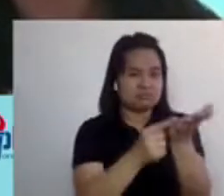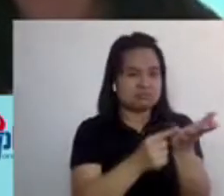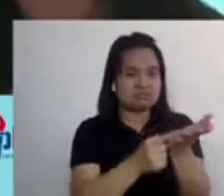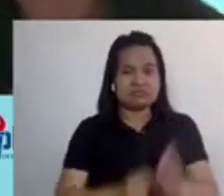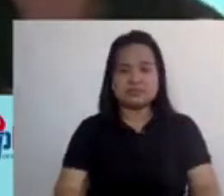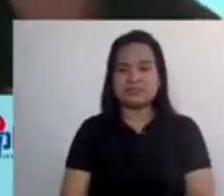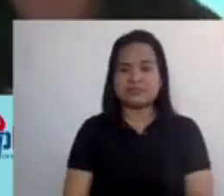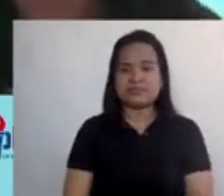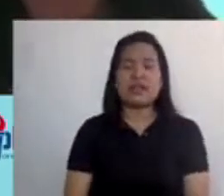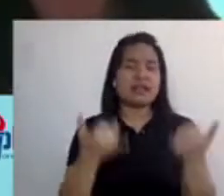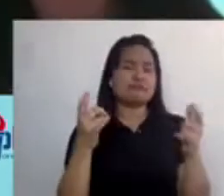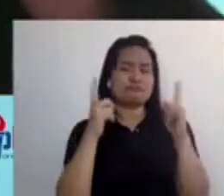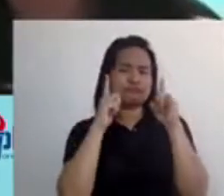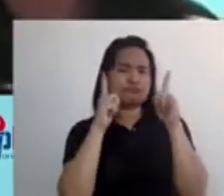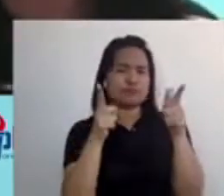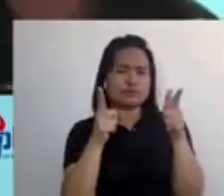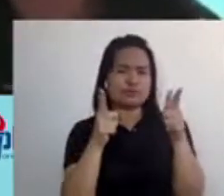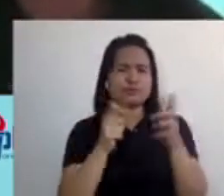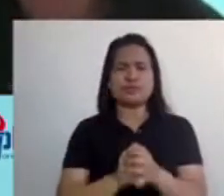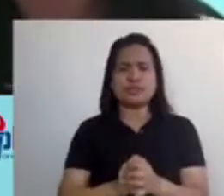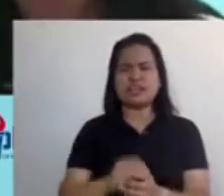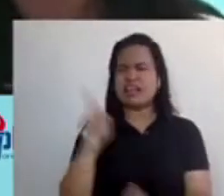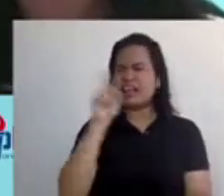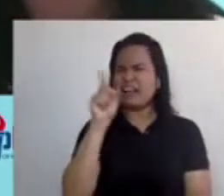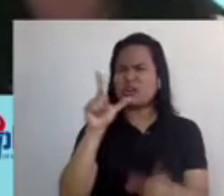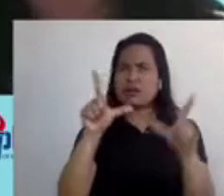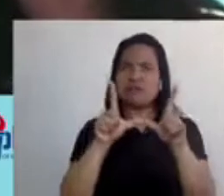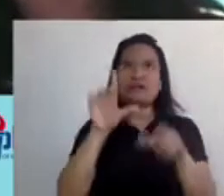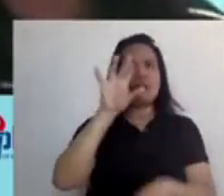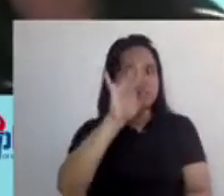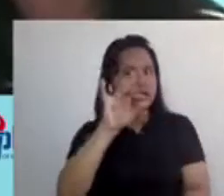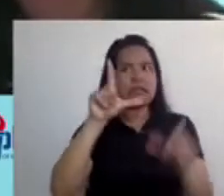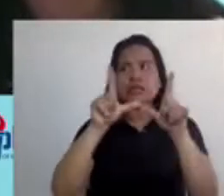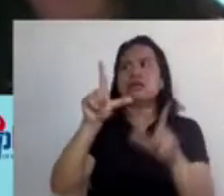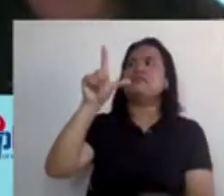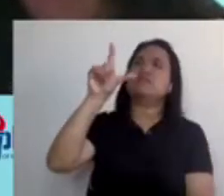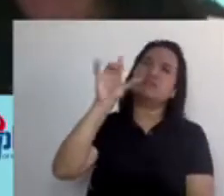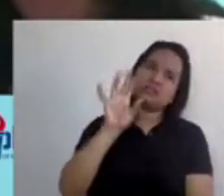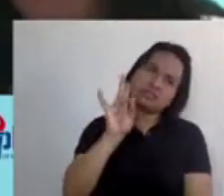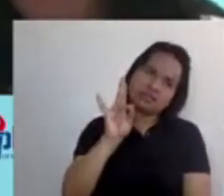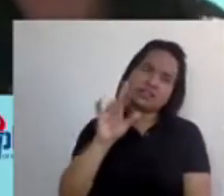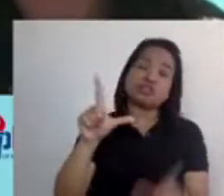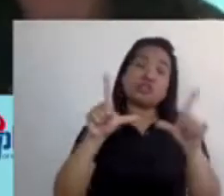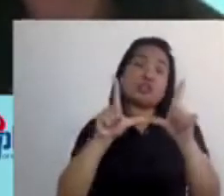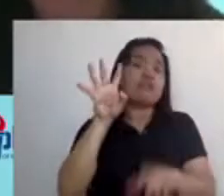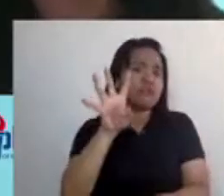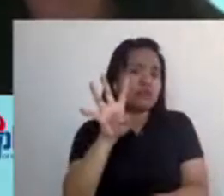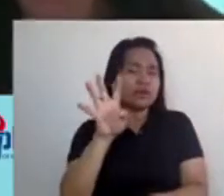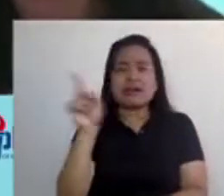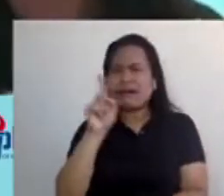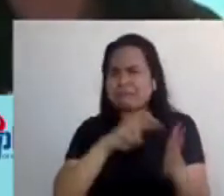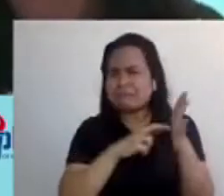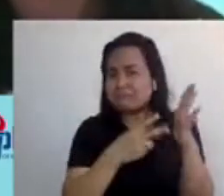we mean by level 8, level 7, down to level 4. So you will find the definition or the descriptors for